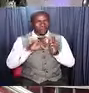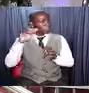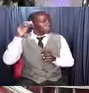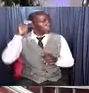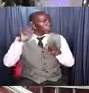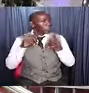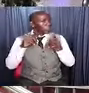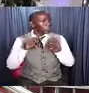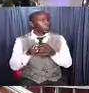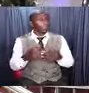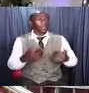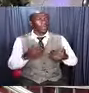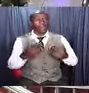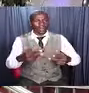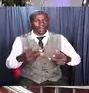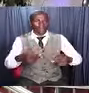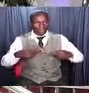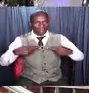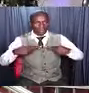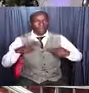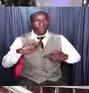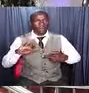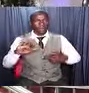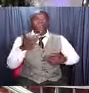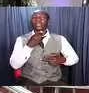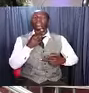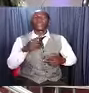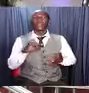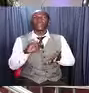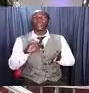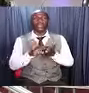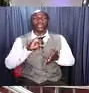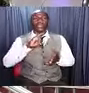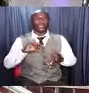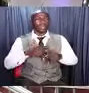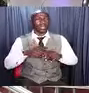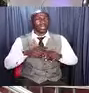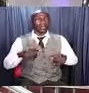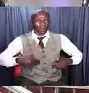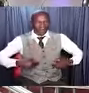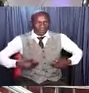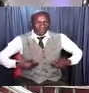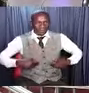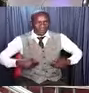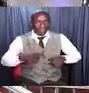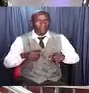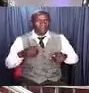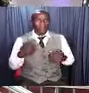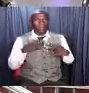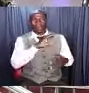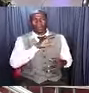is to pray to God to listen and get their heart desired. That's the hunger of every